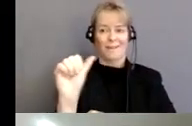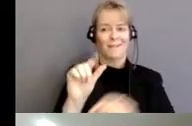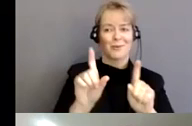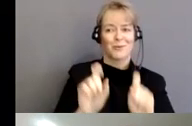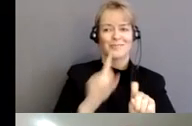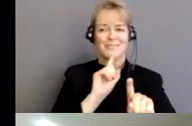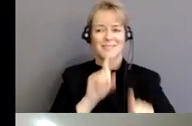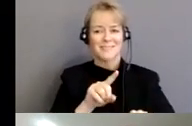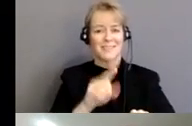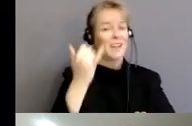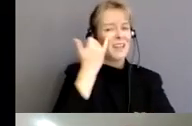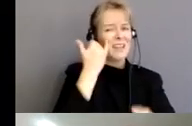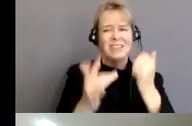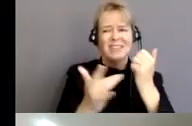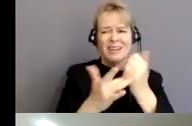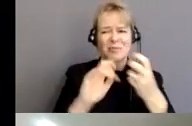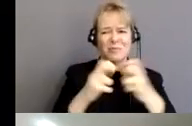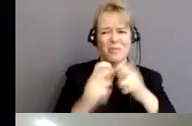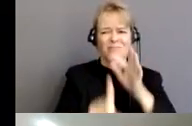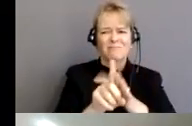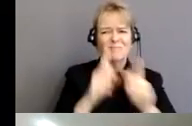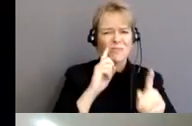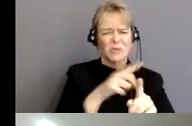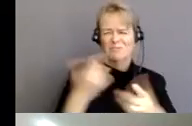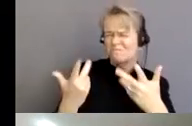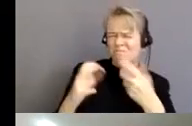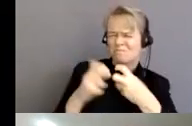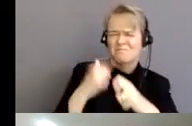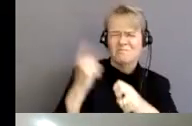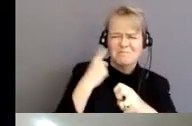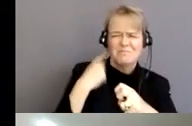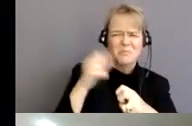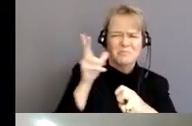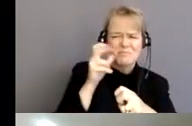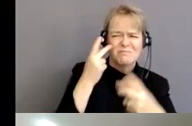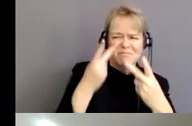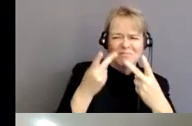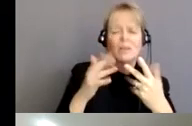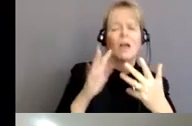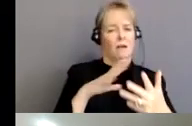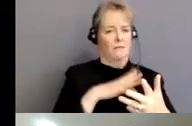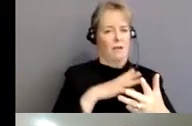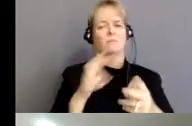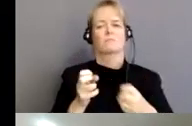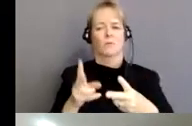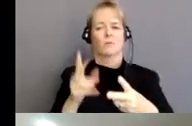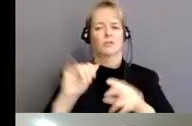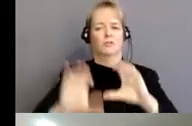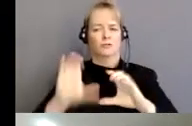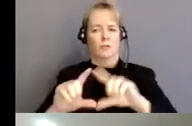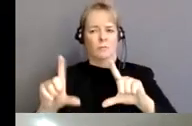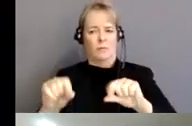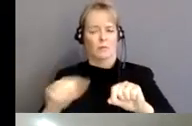that arise, please put those in the chat box. So we will be able to respond to those. My colleague, Laura Proctor, will